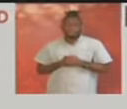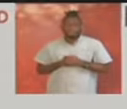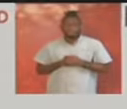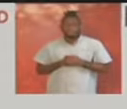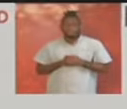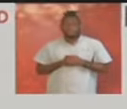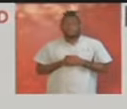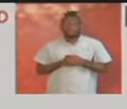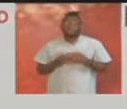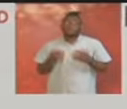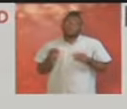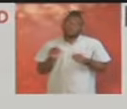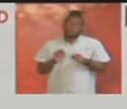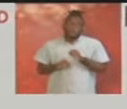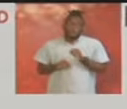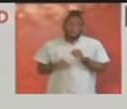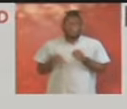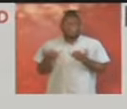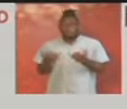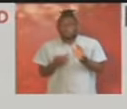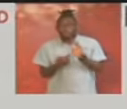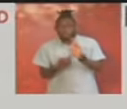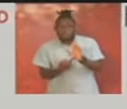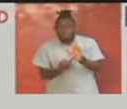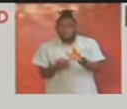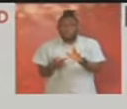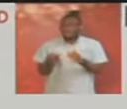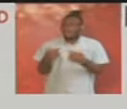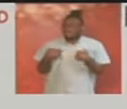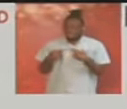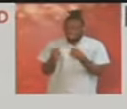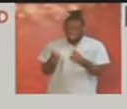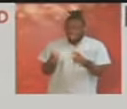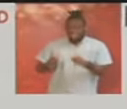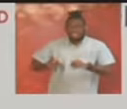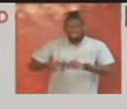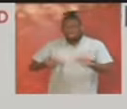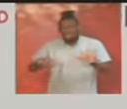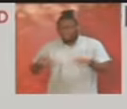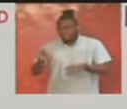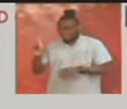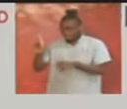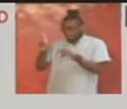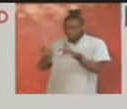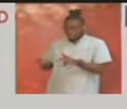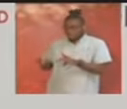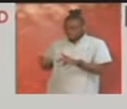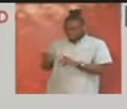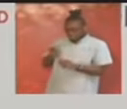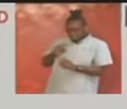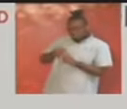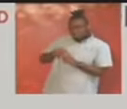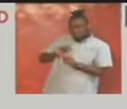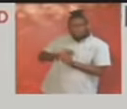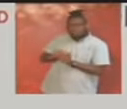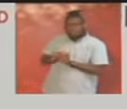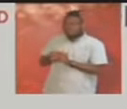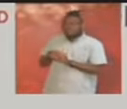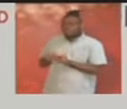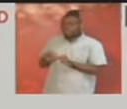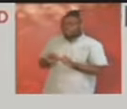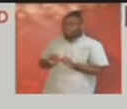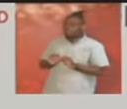or the rapid reach that any one case can have in the cluster investigations that have been